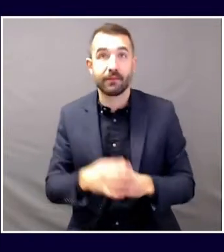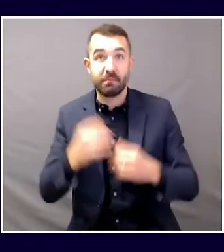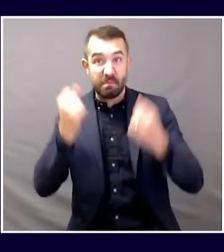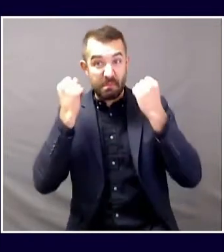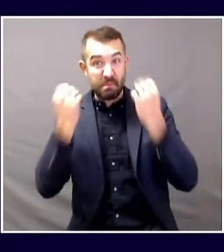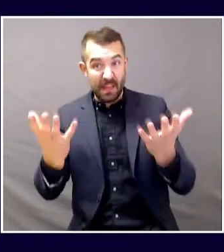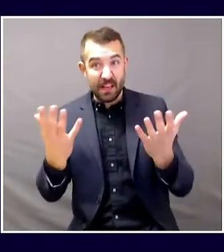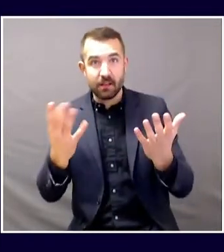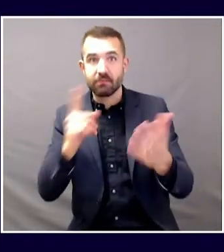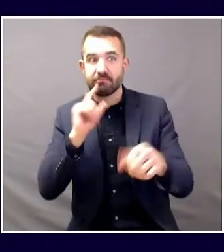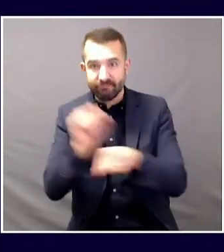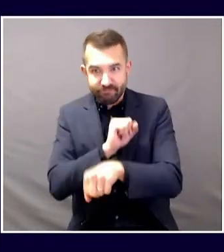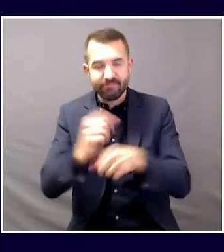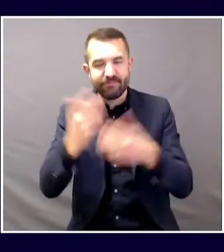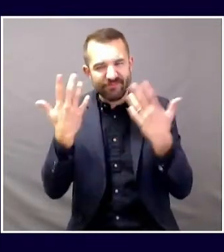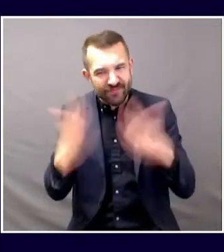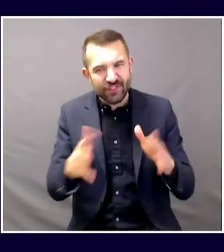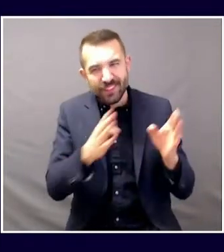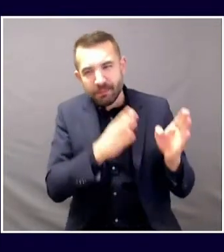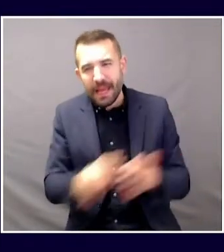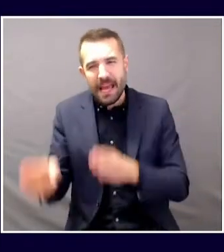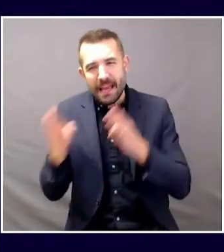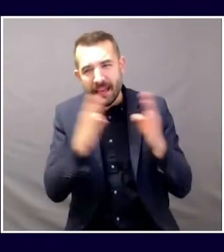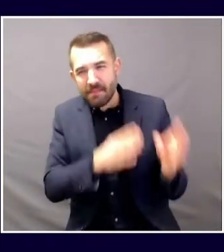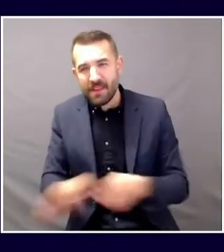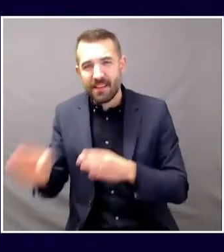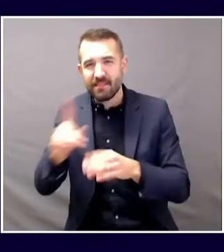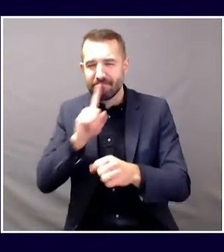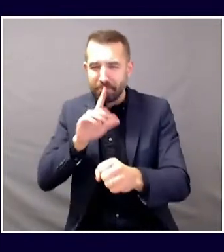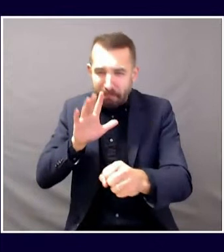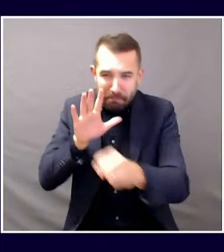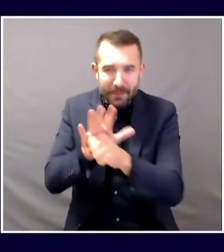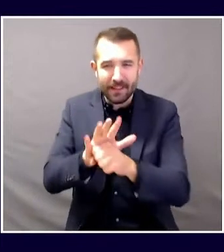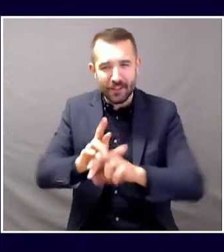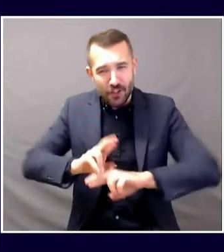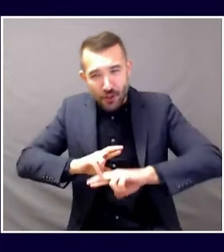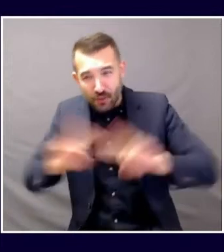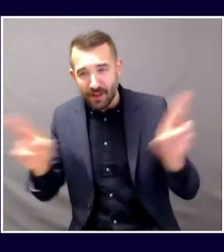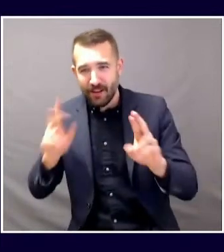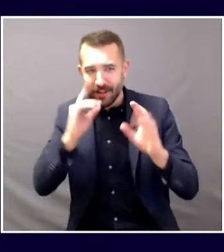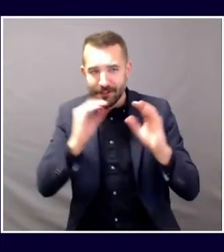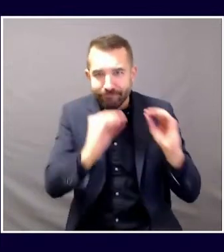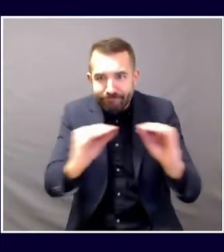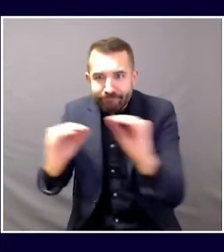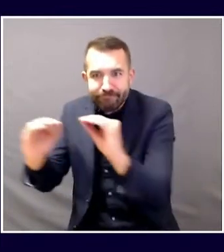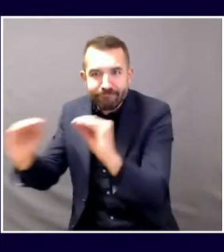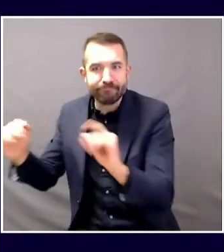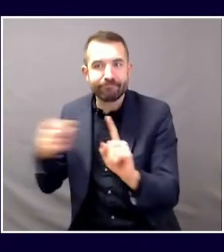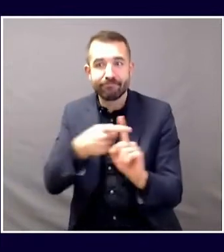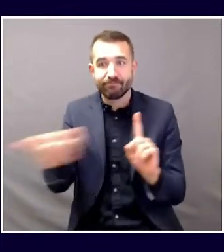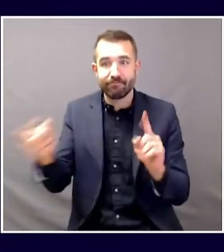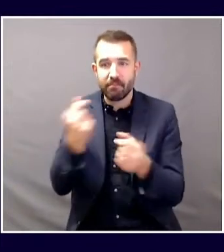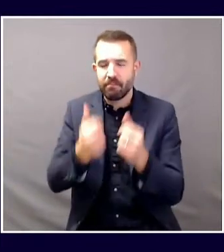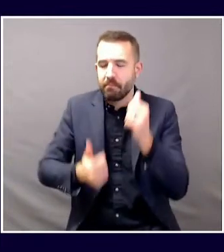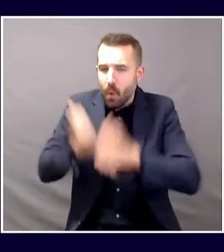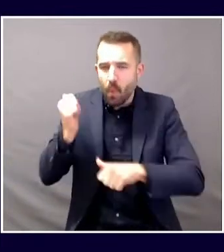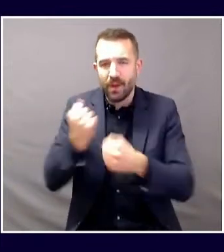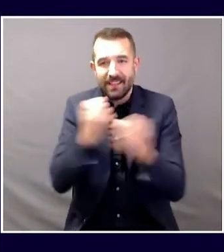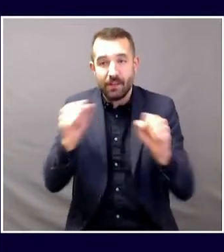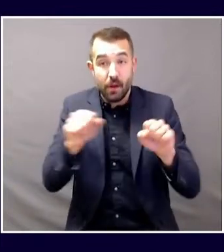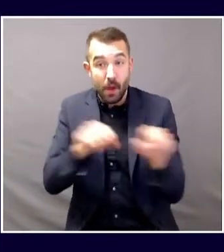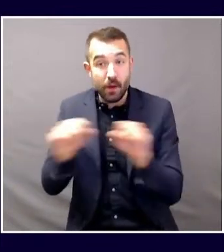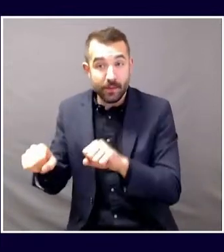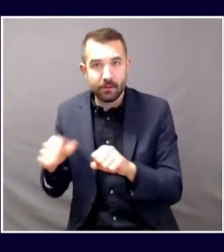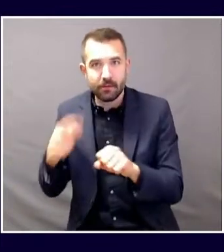their dedication to in-classroom education are paying off. Because of that hard work, because of